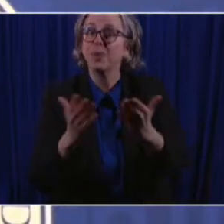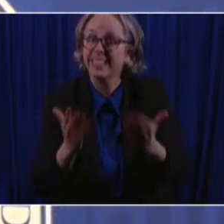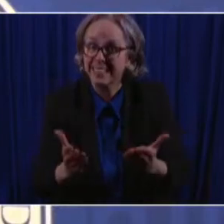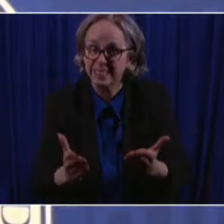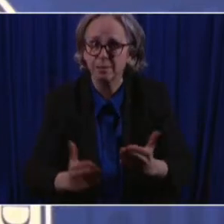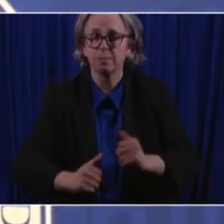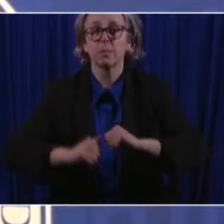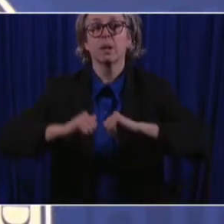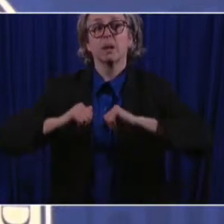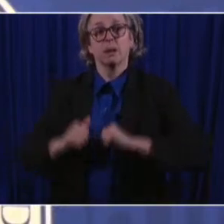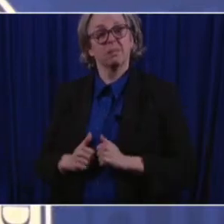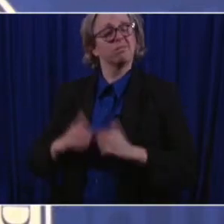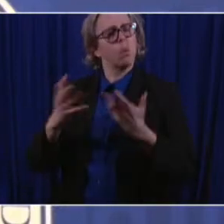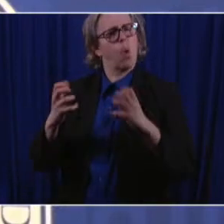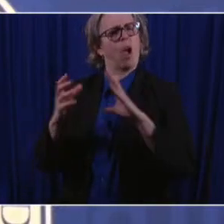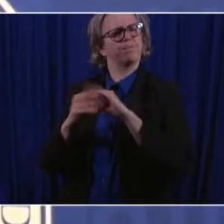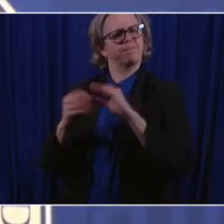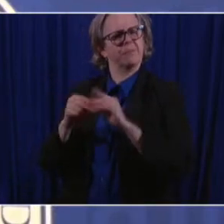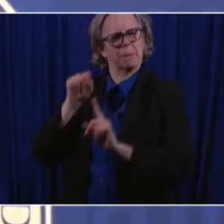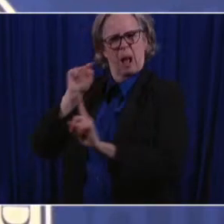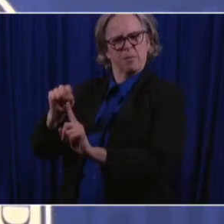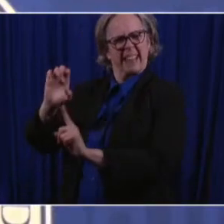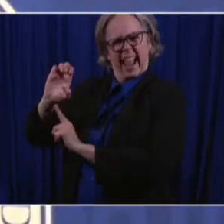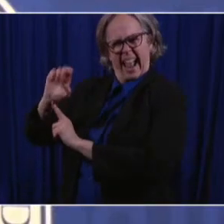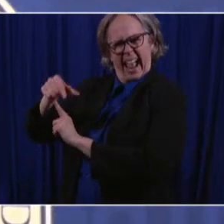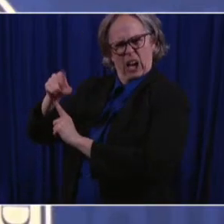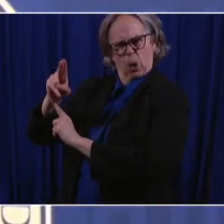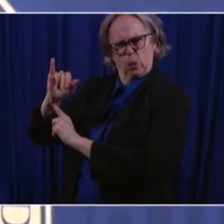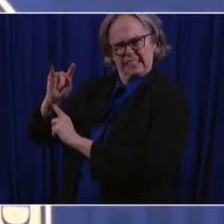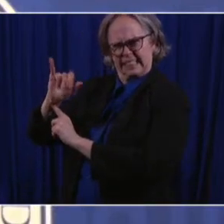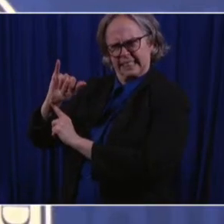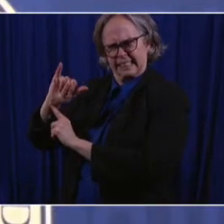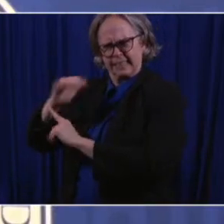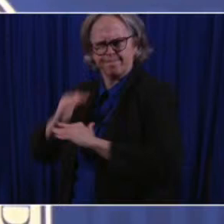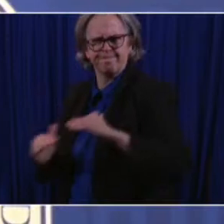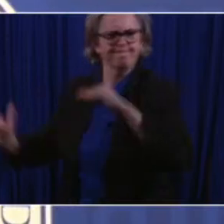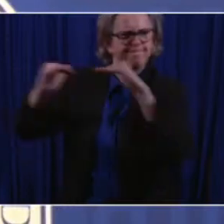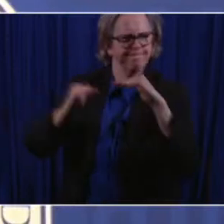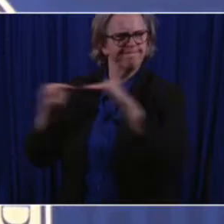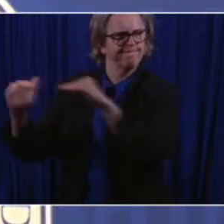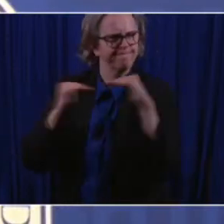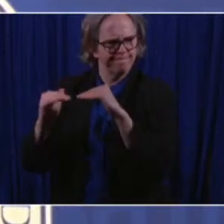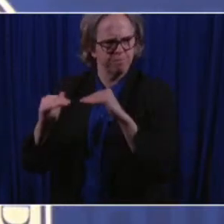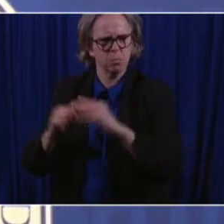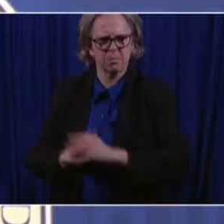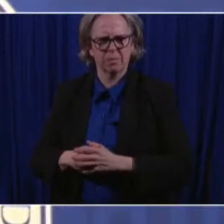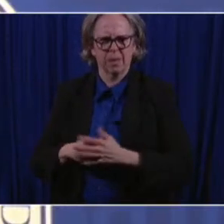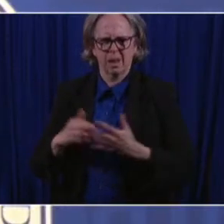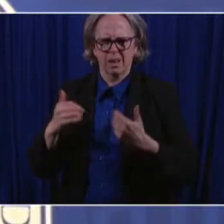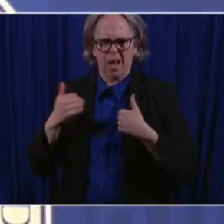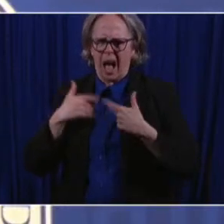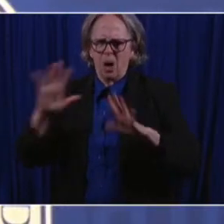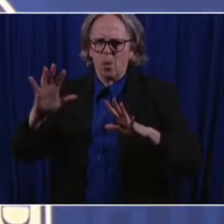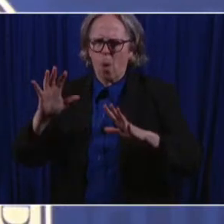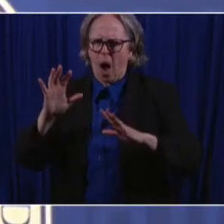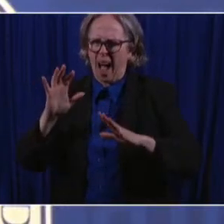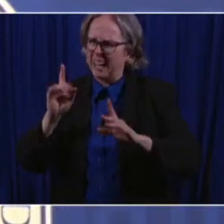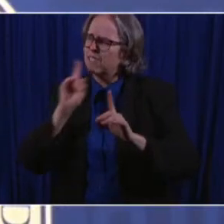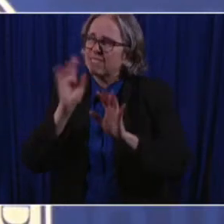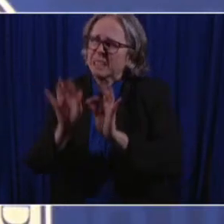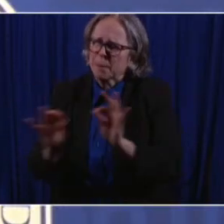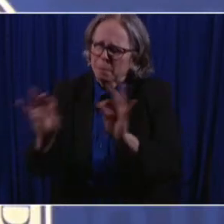our equity initiatives. Again, I don't want to go too quick because it is so important. Our underserved during the